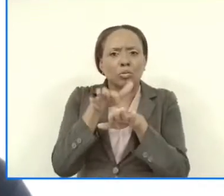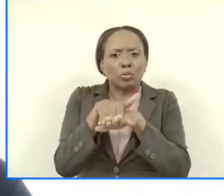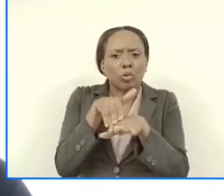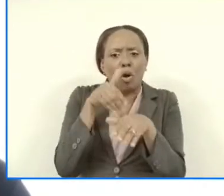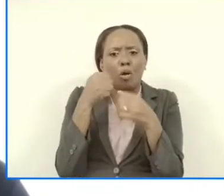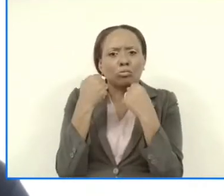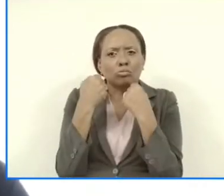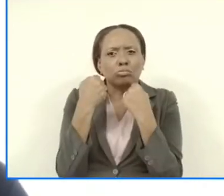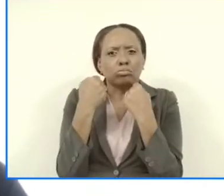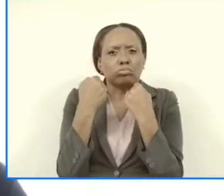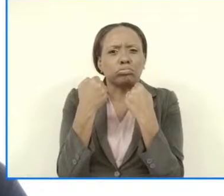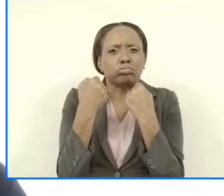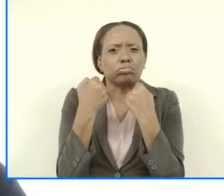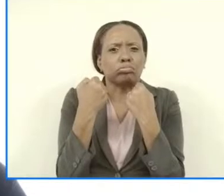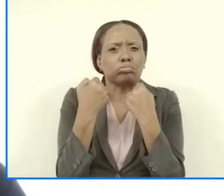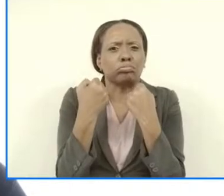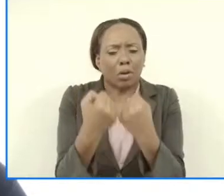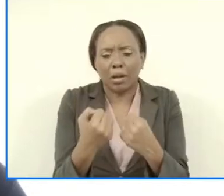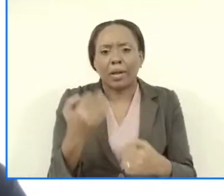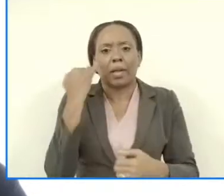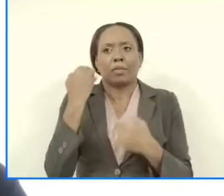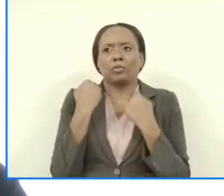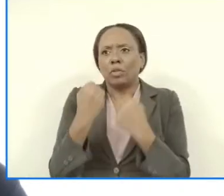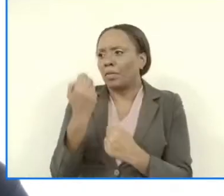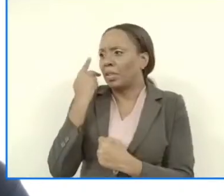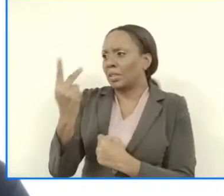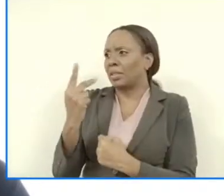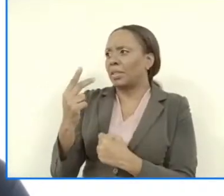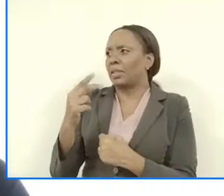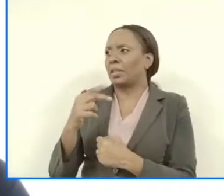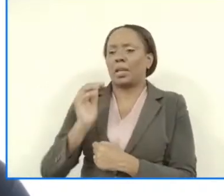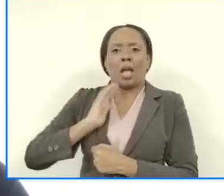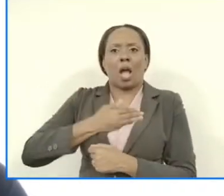slow when driving in the vicinity of crews that are working.